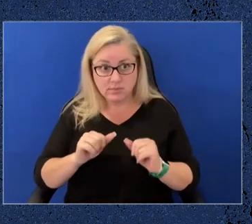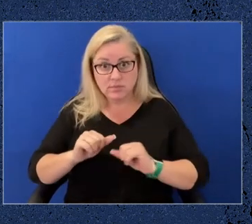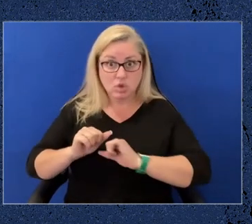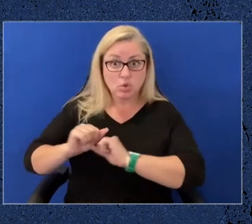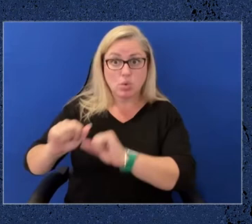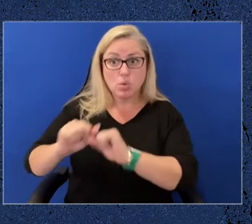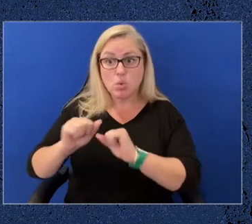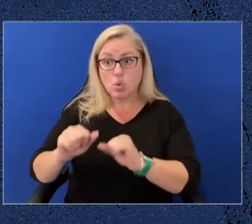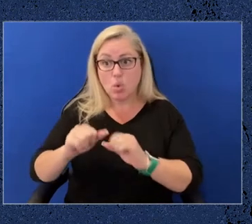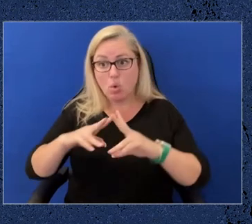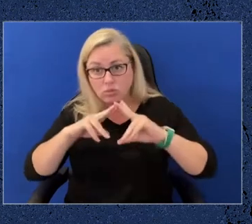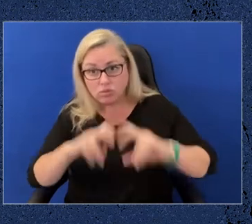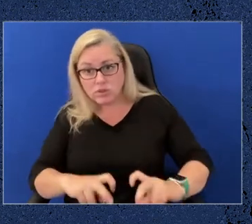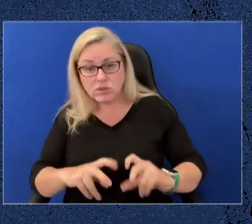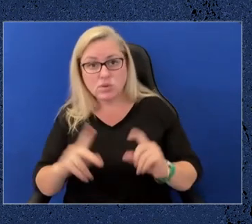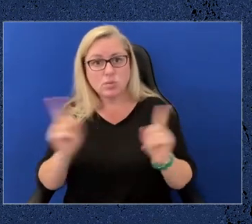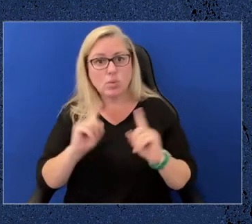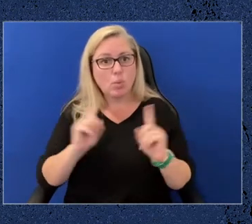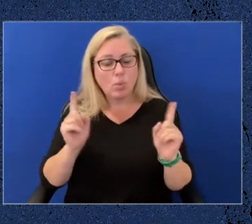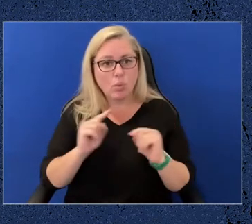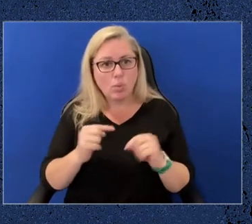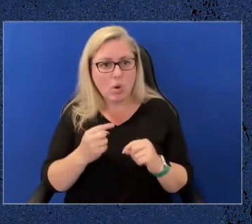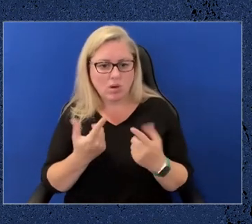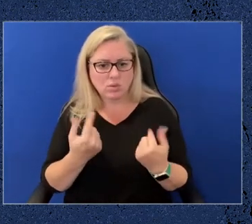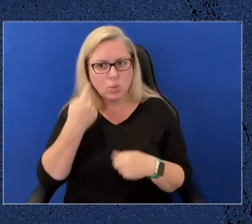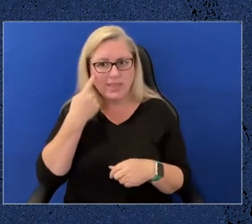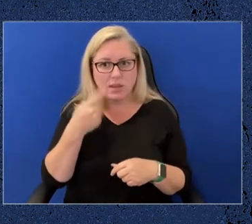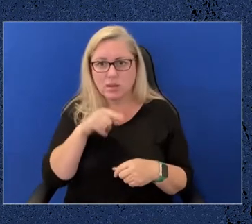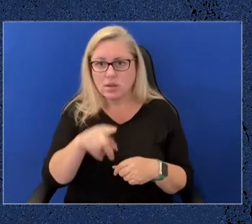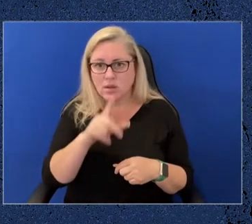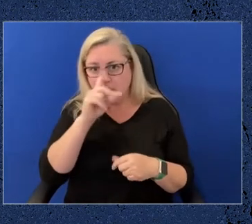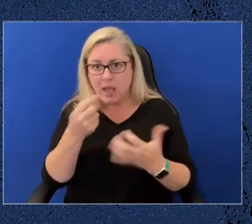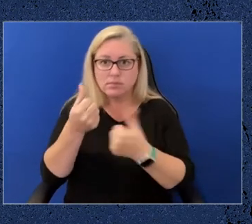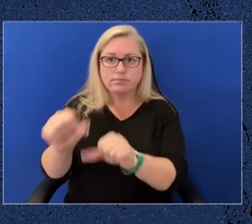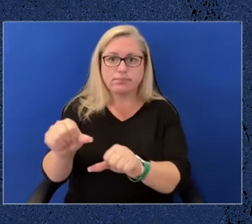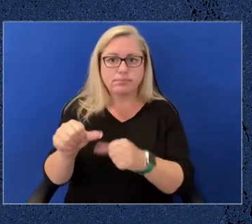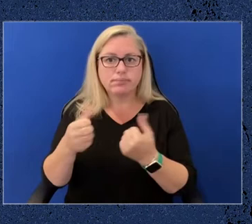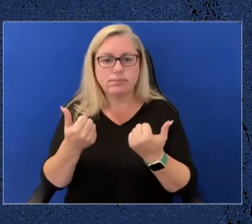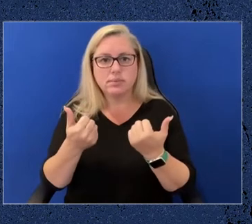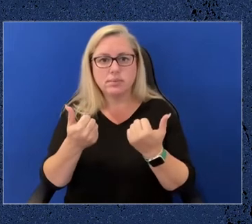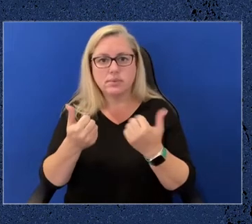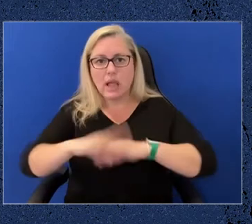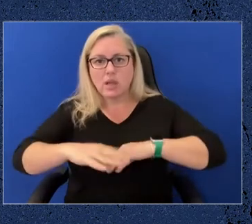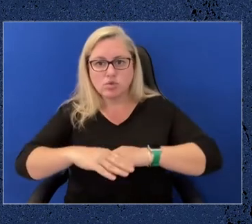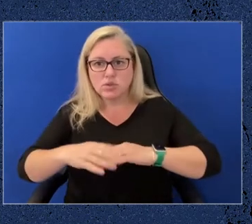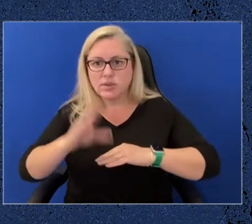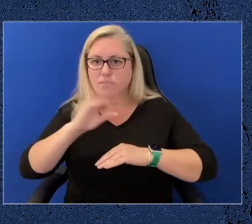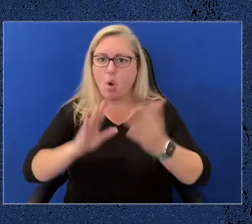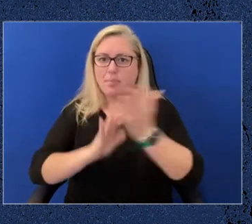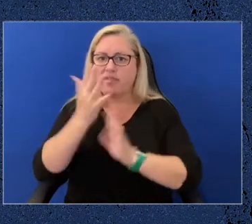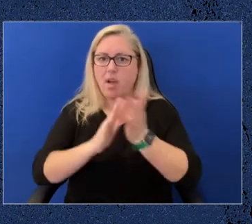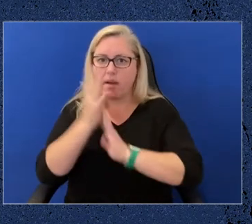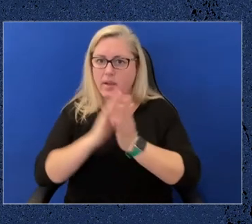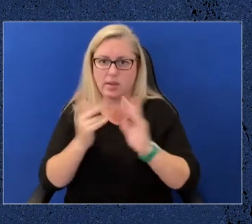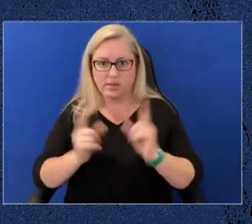be applied to, you know, protecting country against bushfire? Yeah, that really